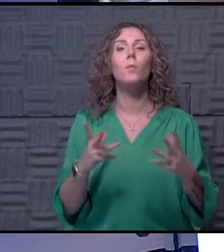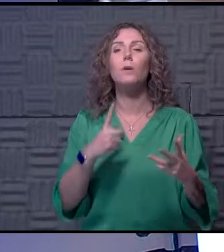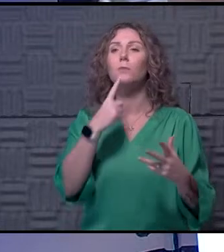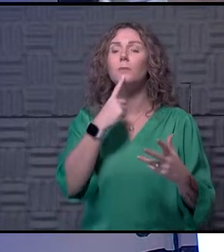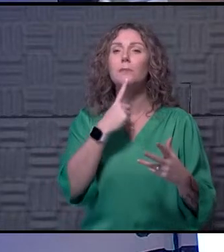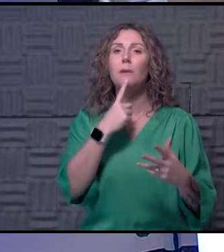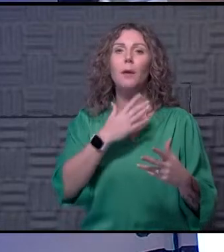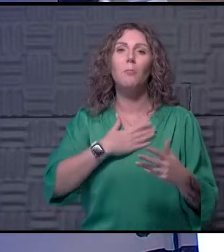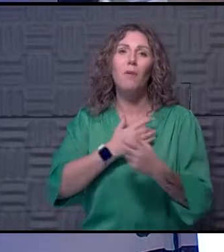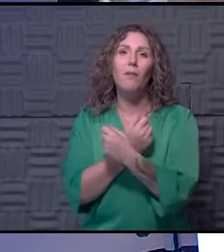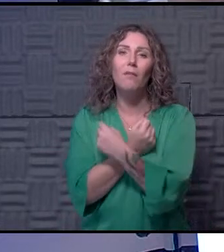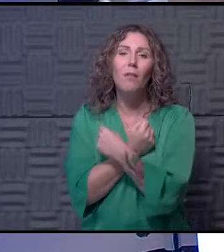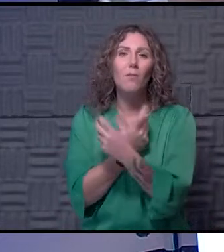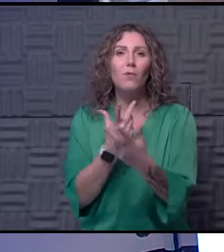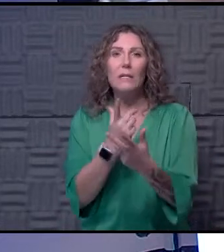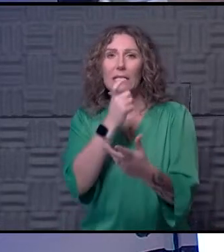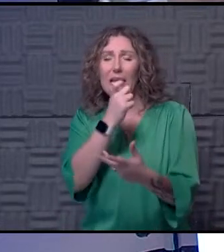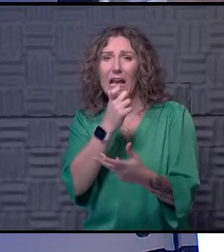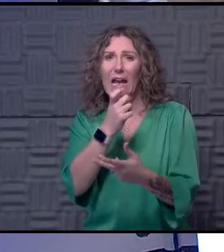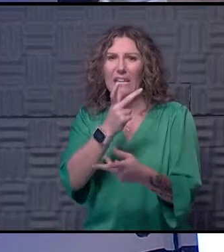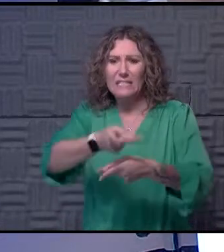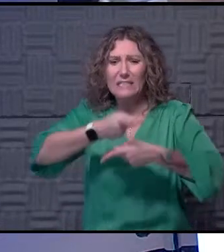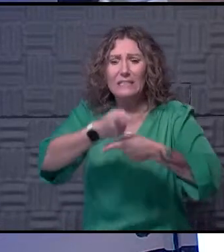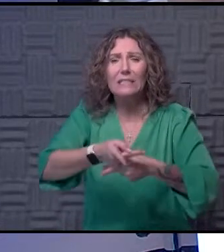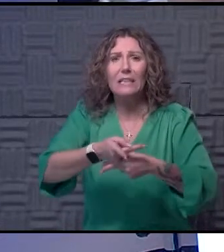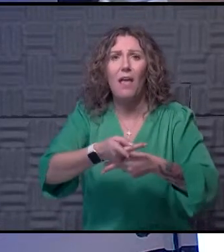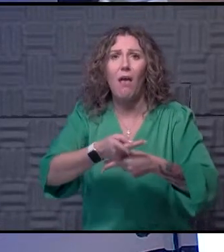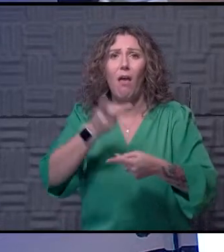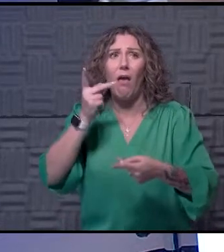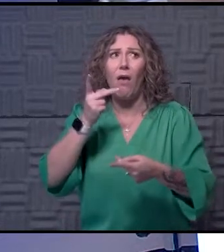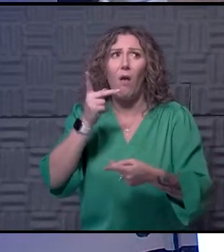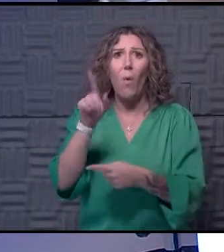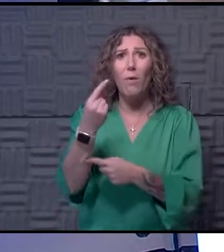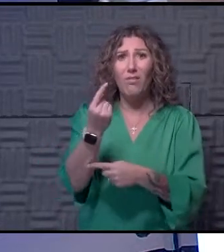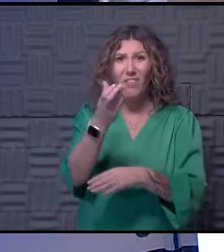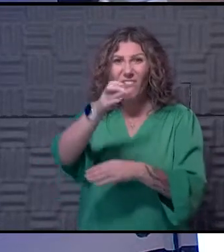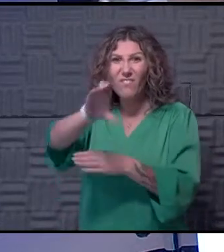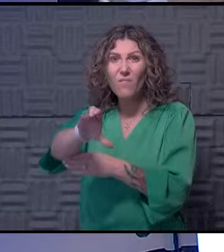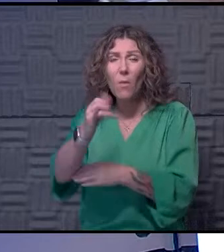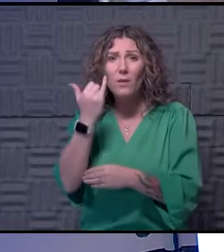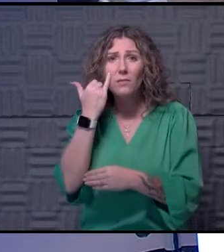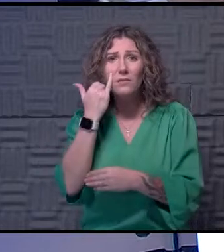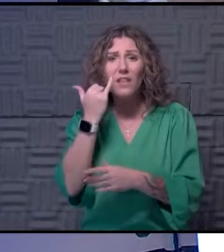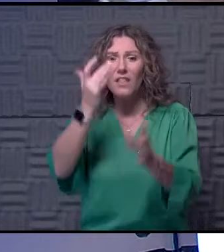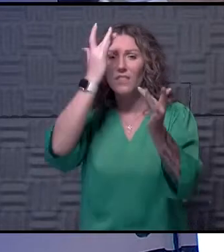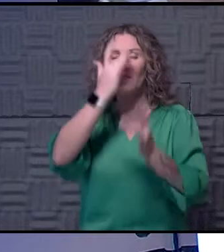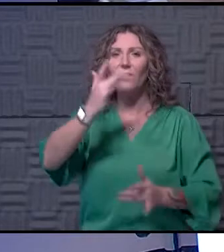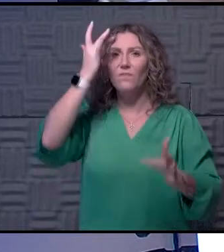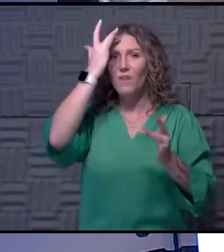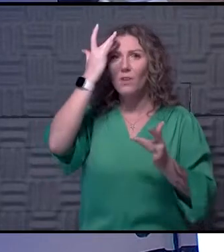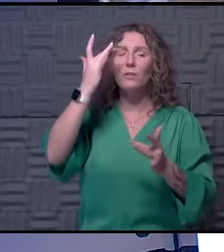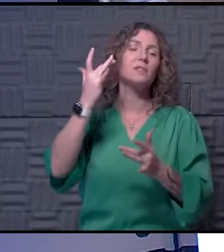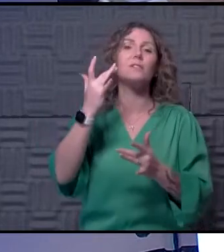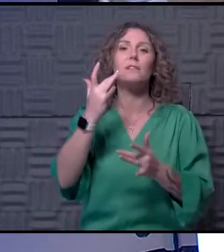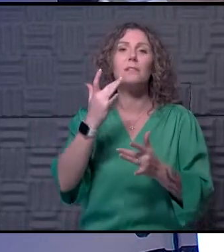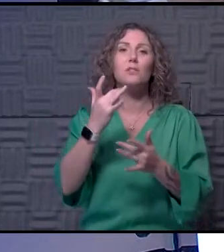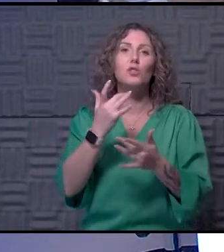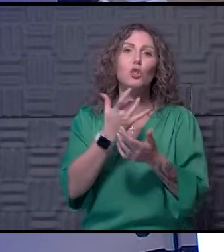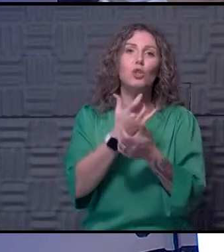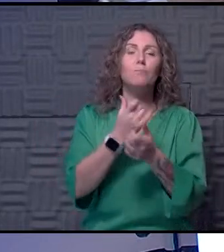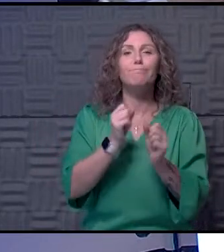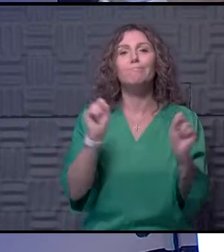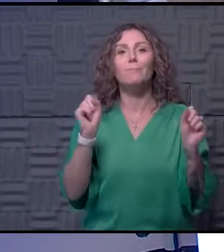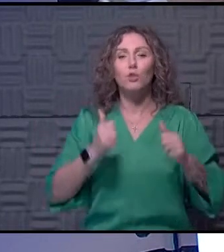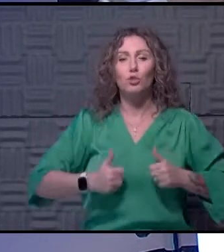loved one who won't take precautions unless forced to, and says the virus is survived by 99%